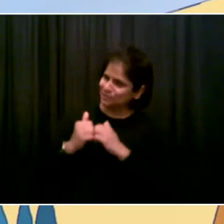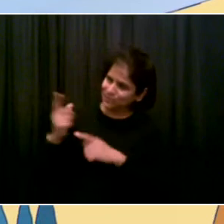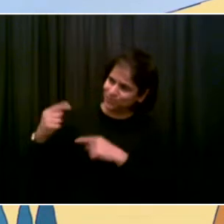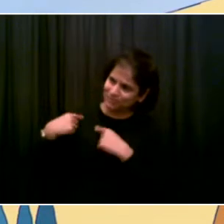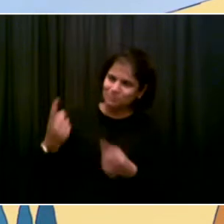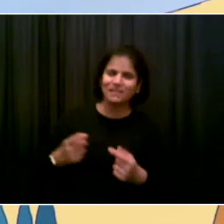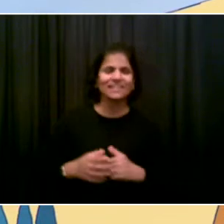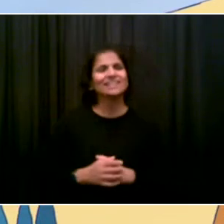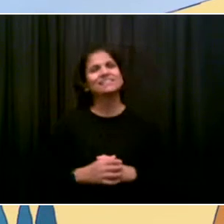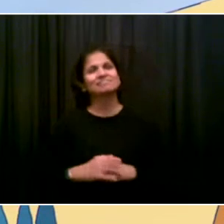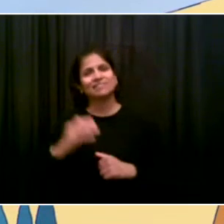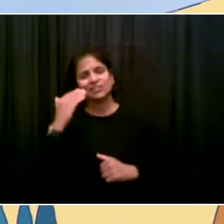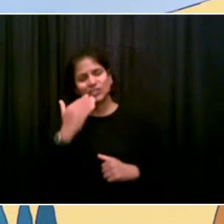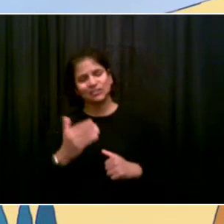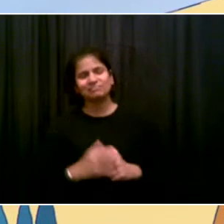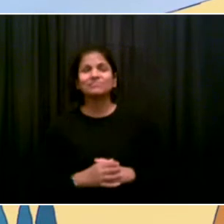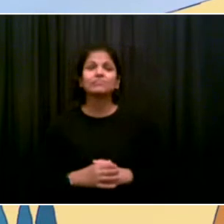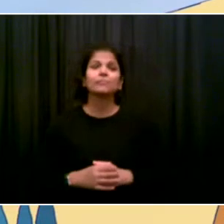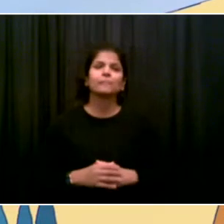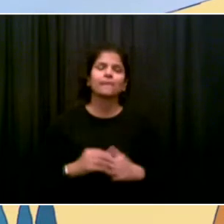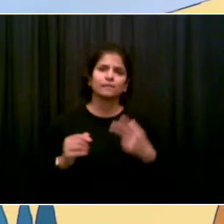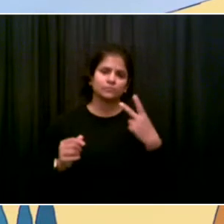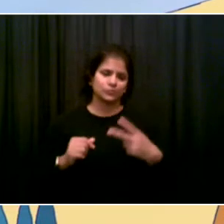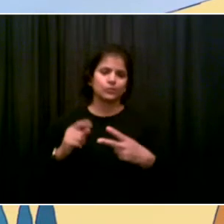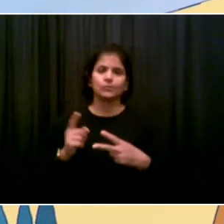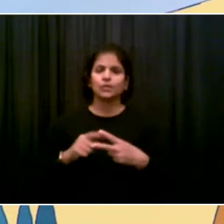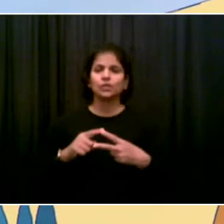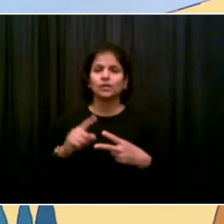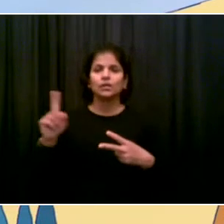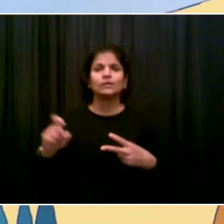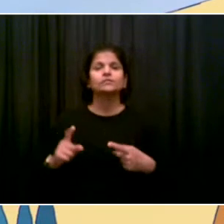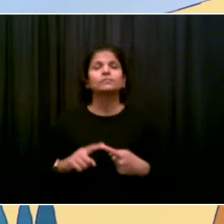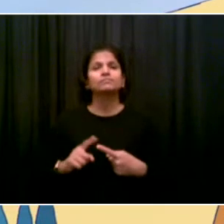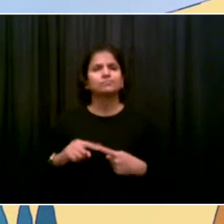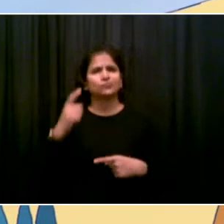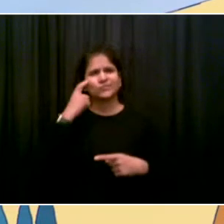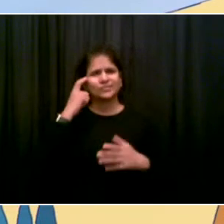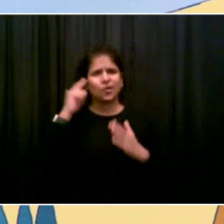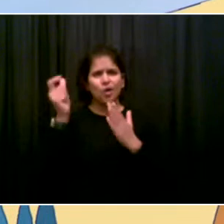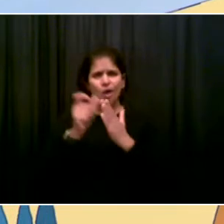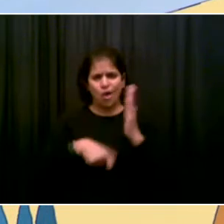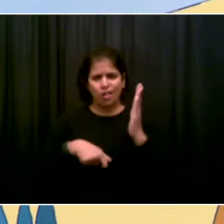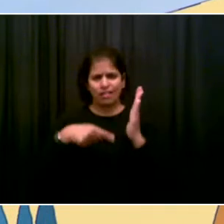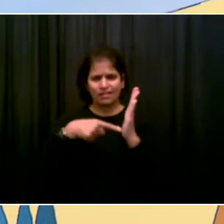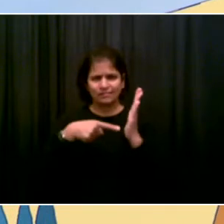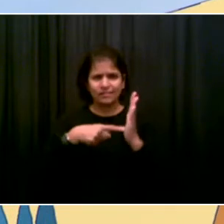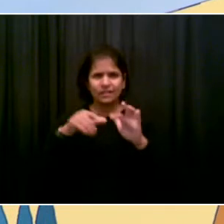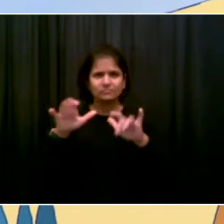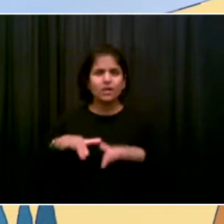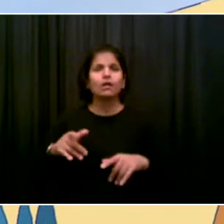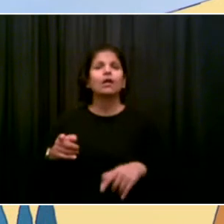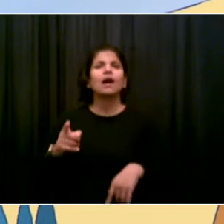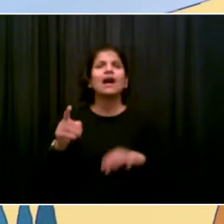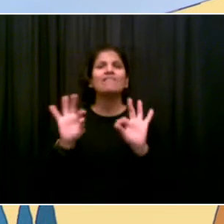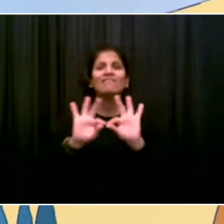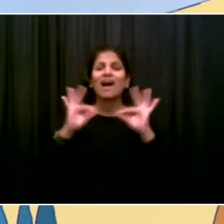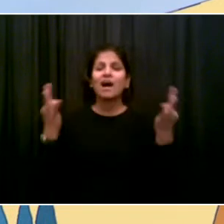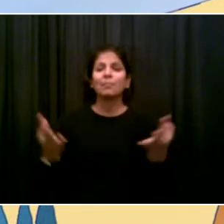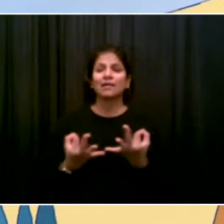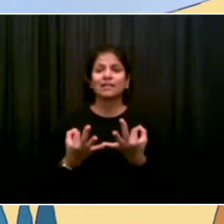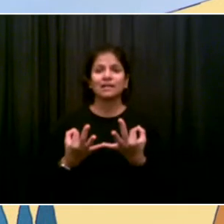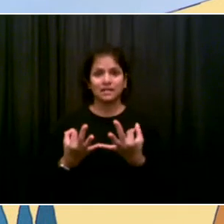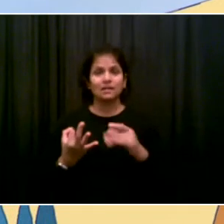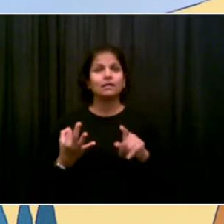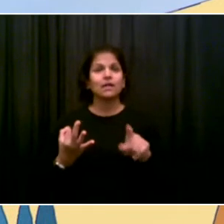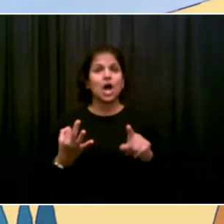wanted to ask you, so I wrote a story about families who were displaced from their homes because of Hurricane Ida. They were staying at a